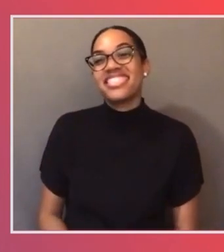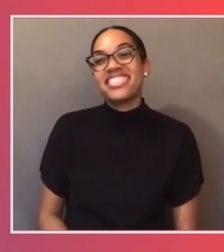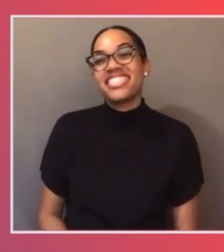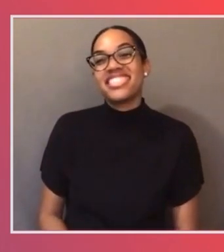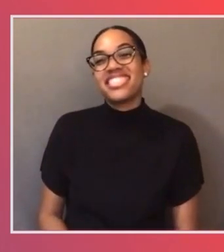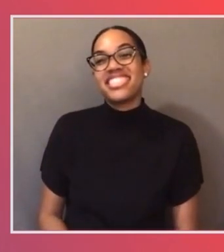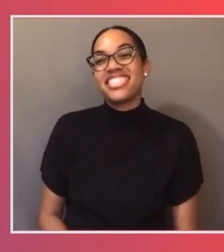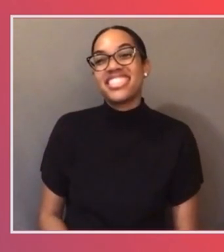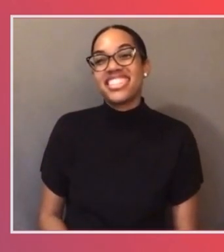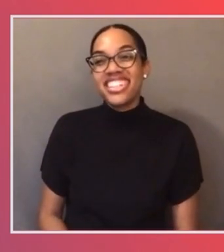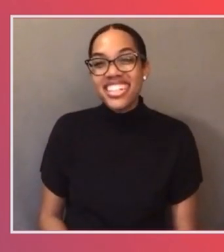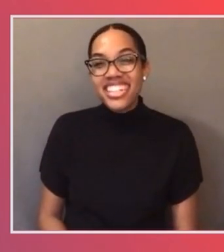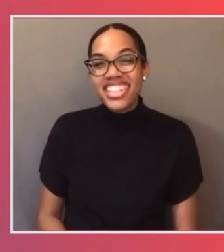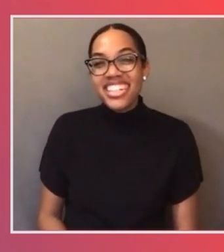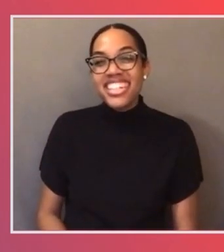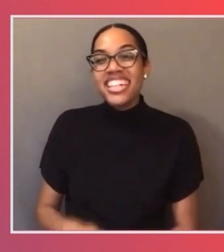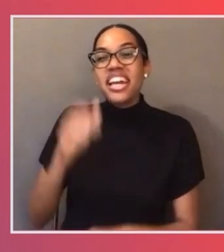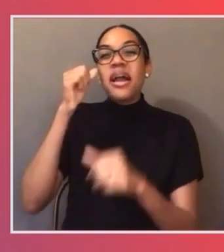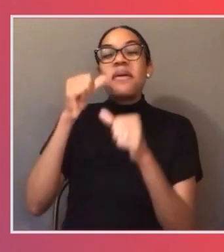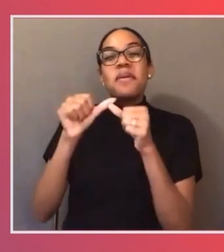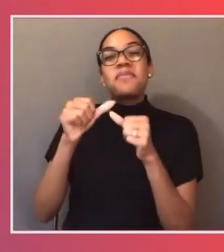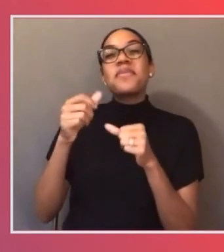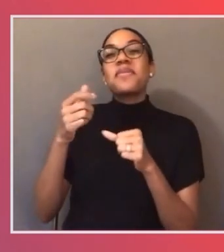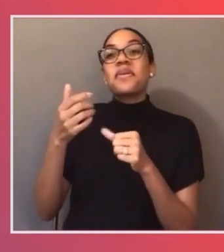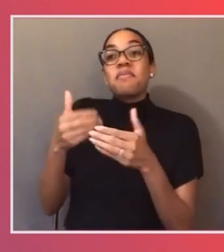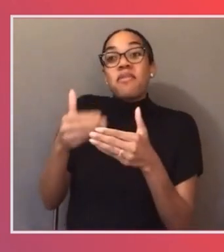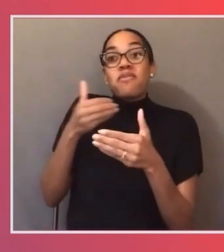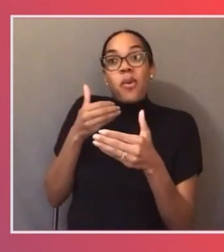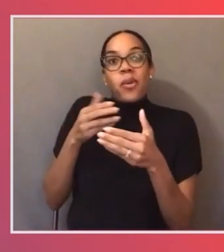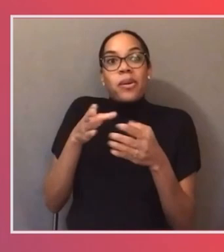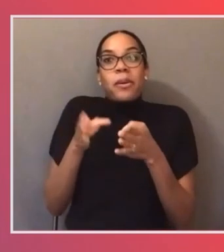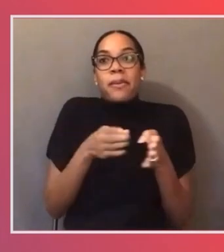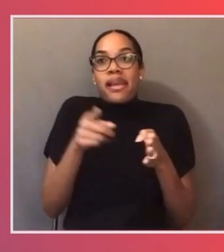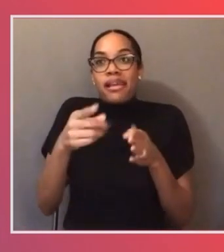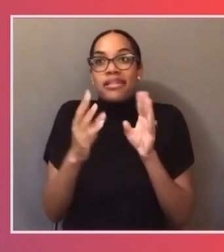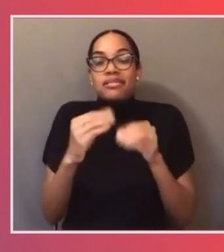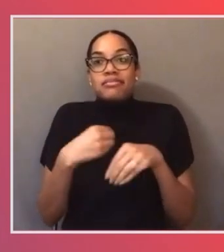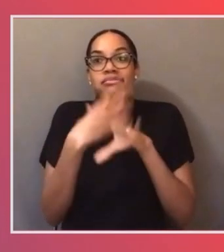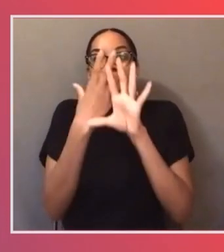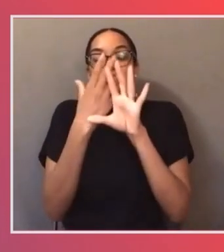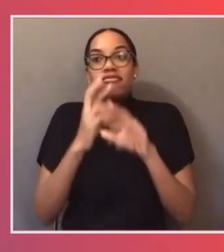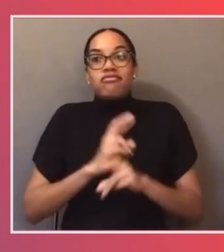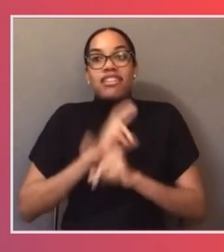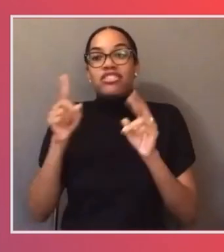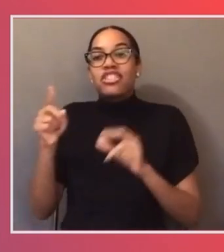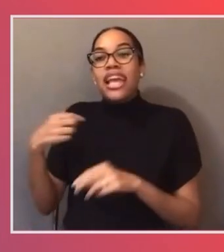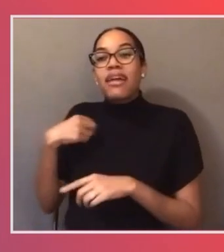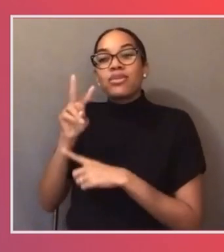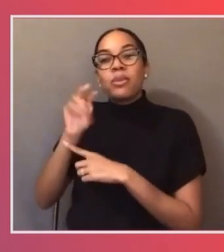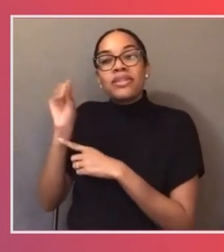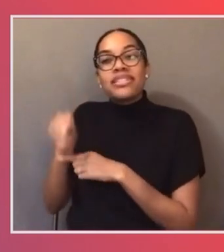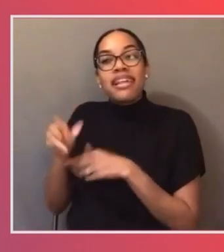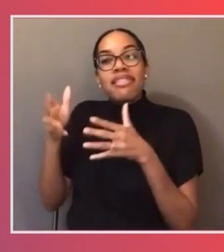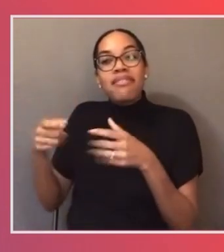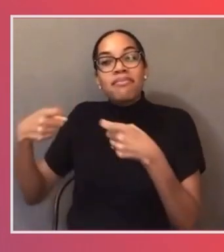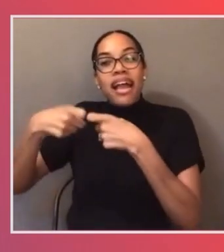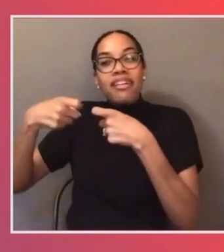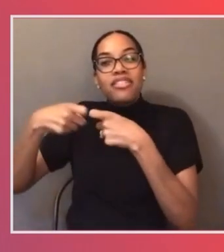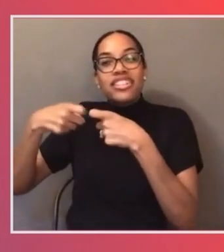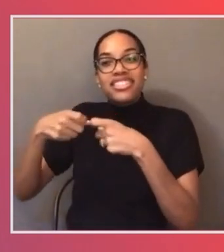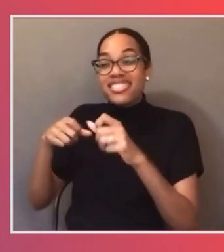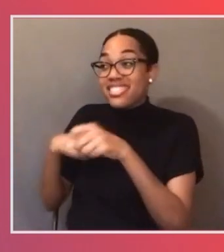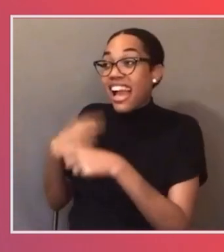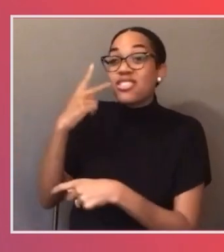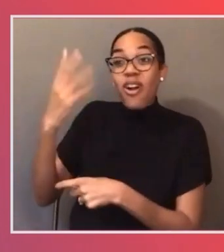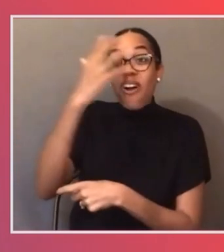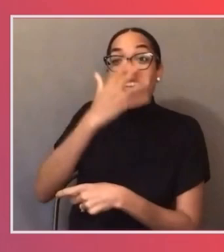iPad. It was plugged in, but... I think I saw a flash of her, though. It was quick. It was brief. That's all you get, though. She keeps you wanting more,